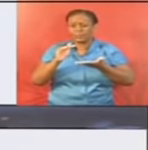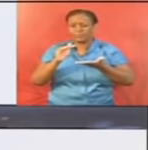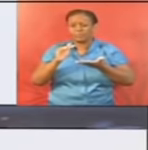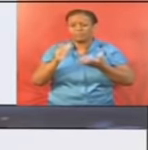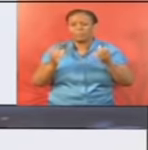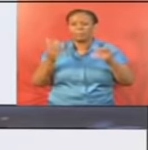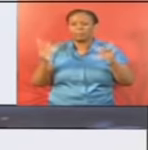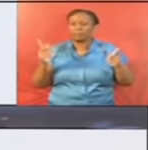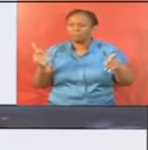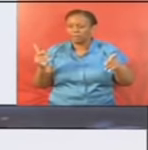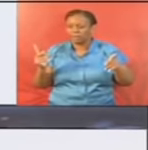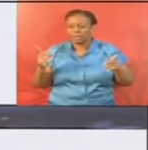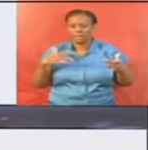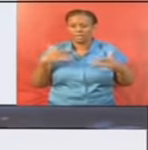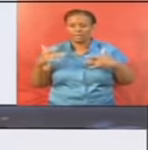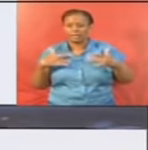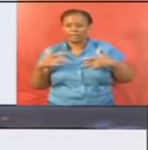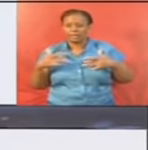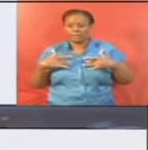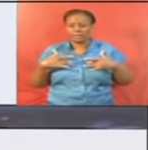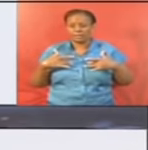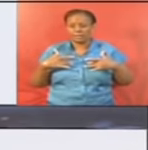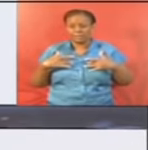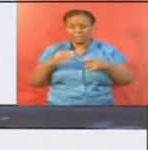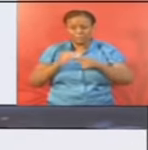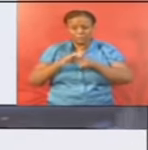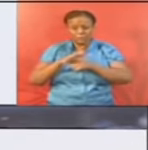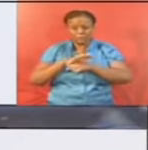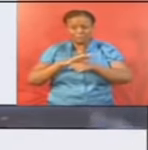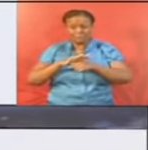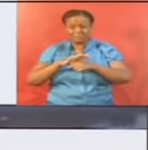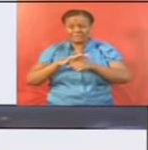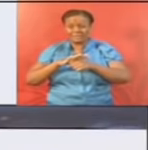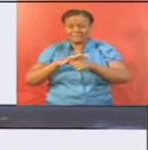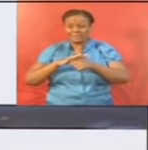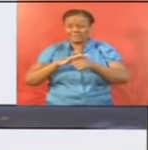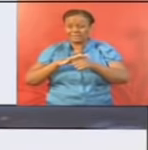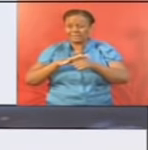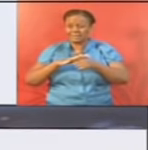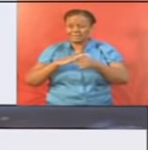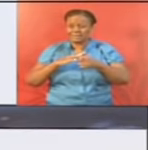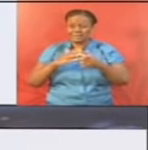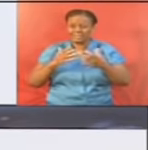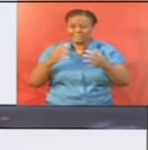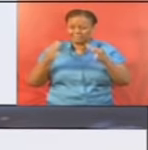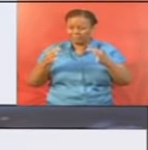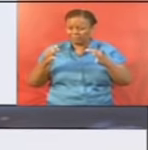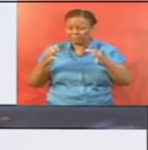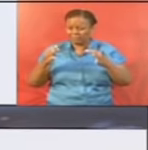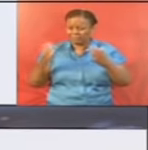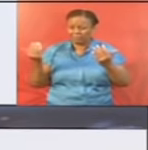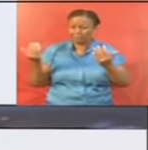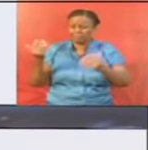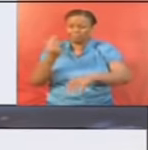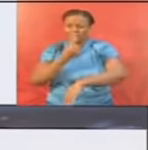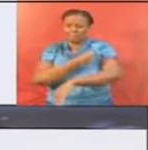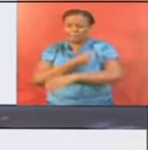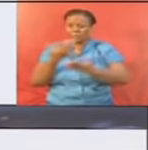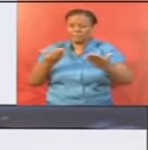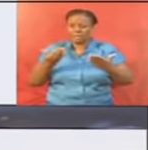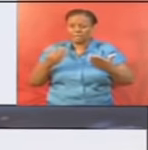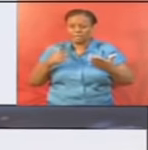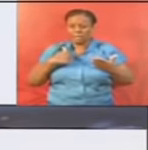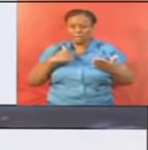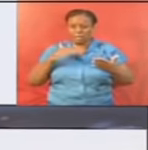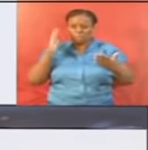of exposure to COVID-19 if they seek vaccination services, difficulties due to limitations in public